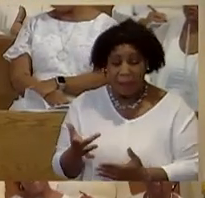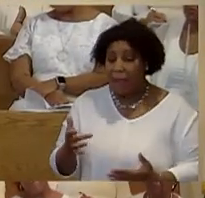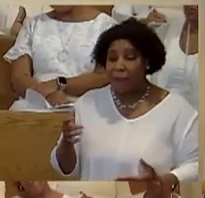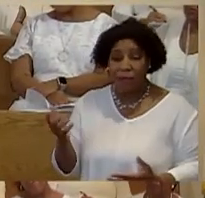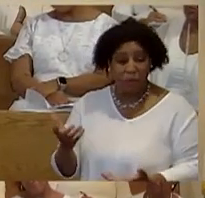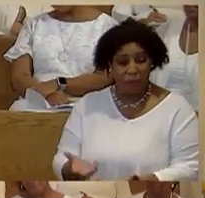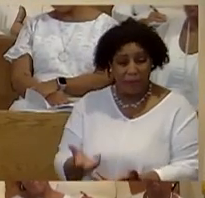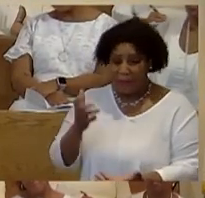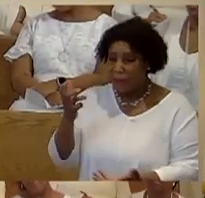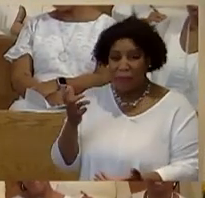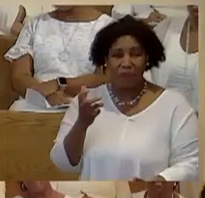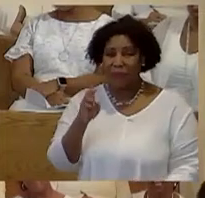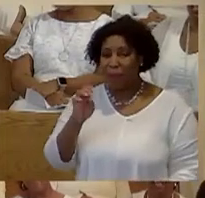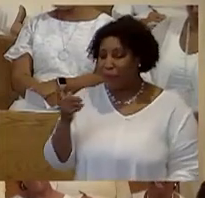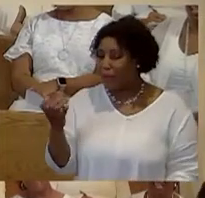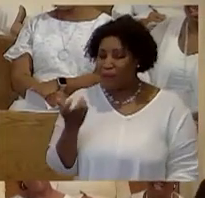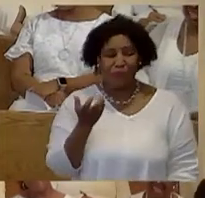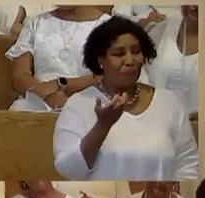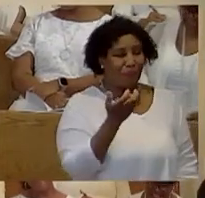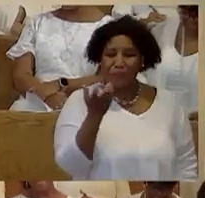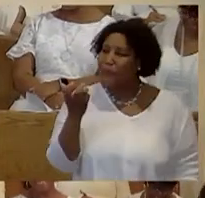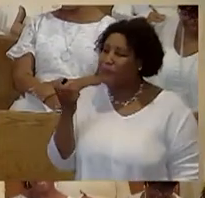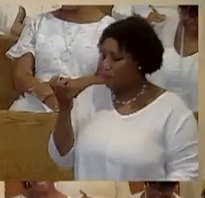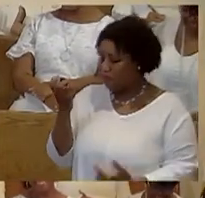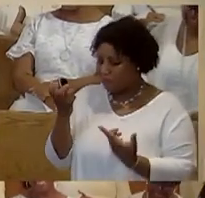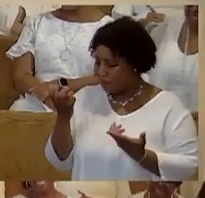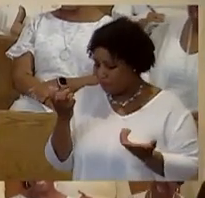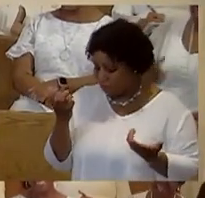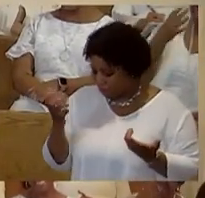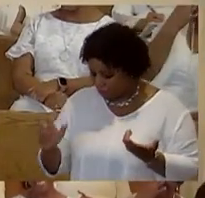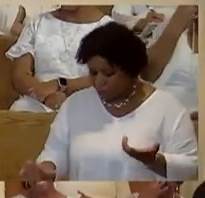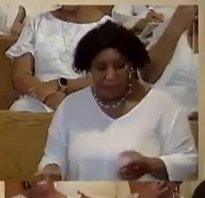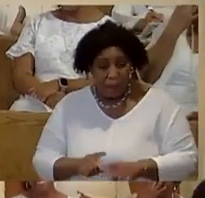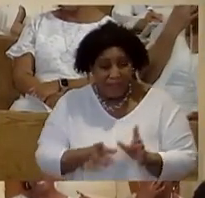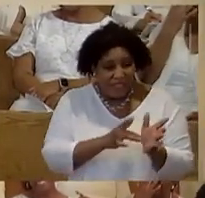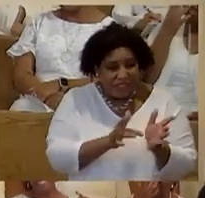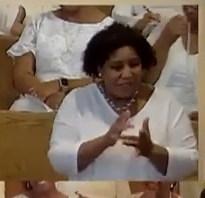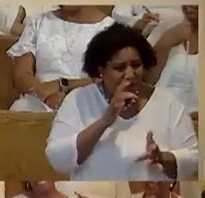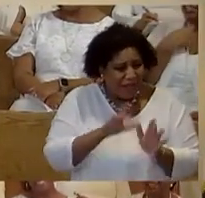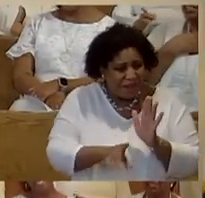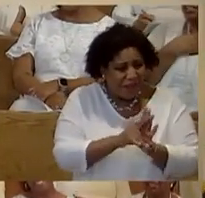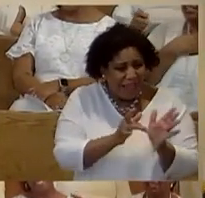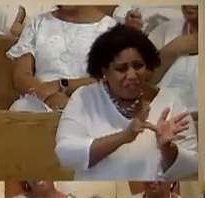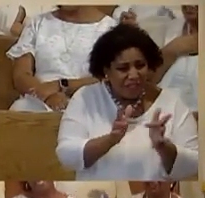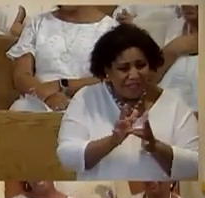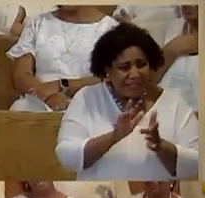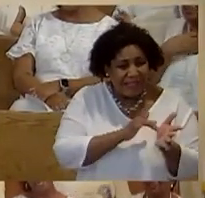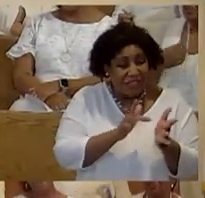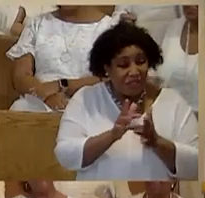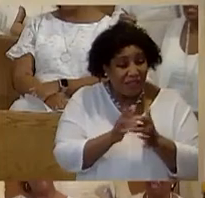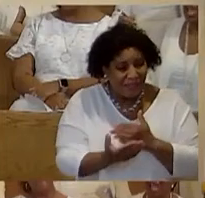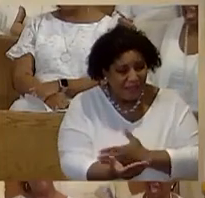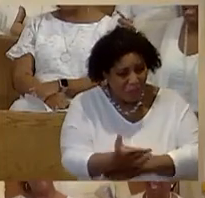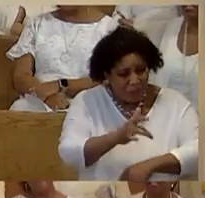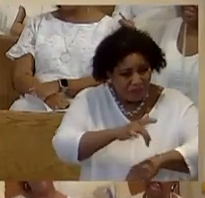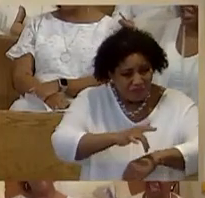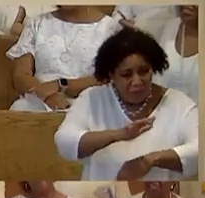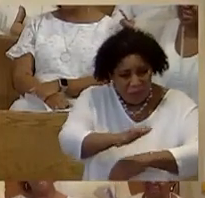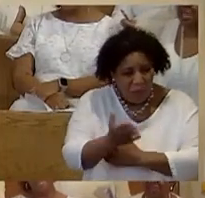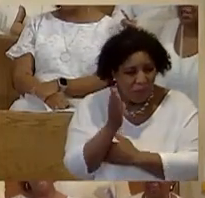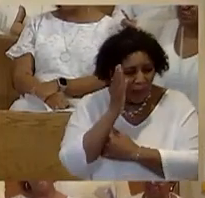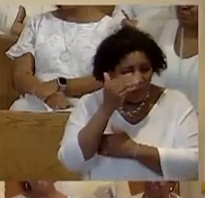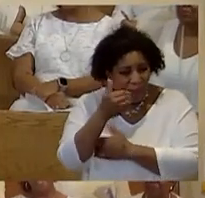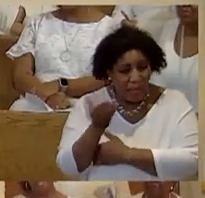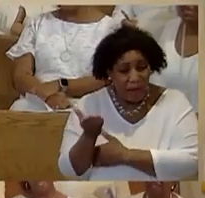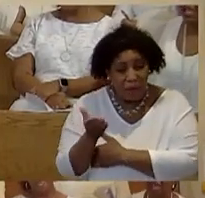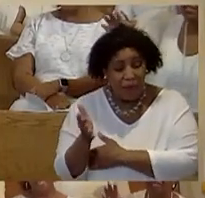on the porch, but you didn't find Jesus. See, Jesus, he came into your bedroom this morning, tapped you